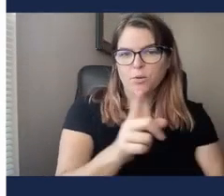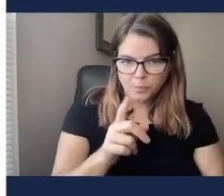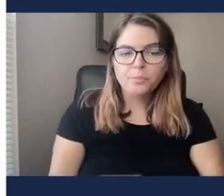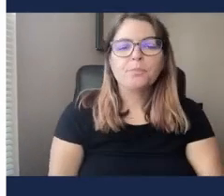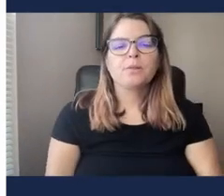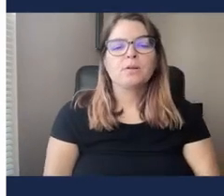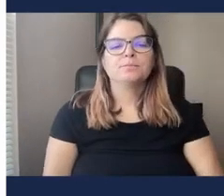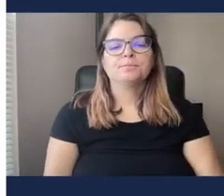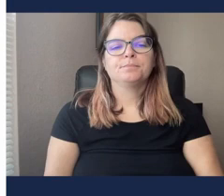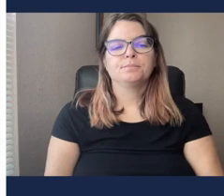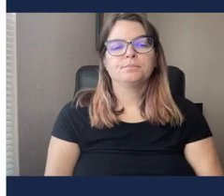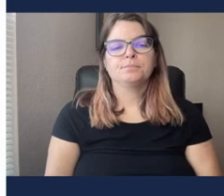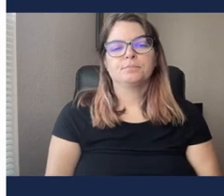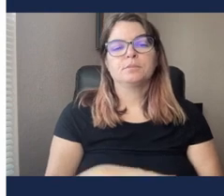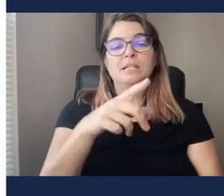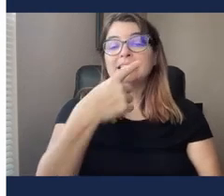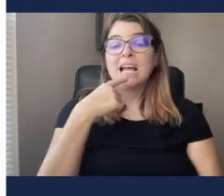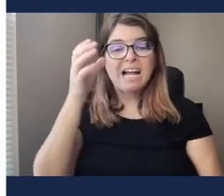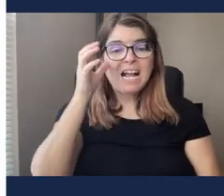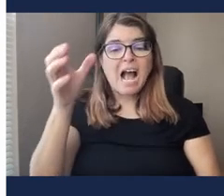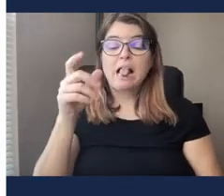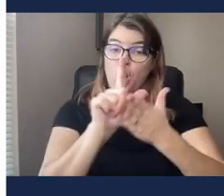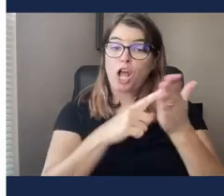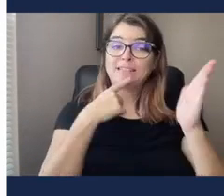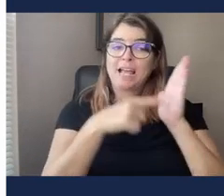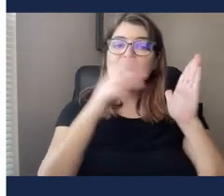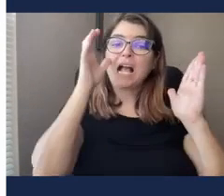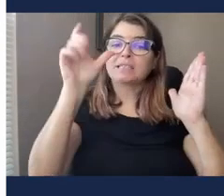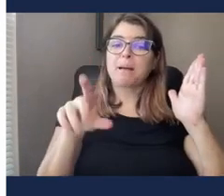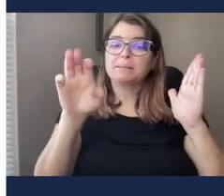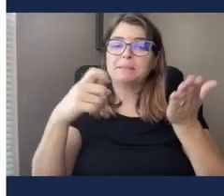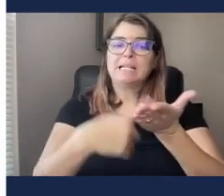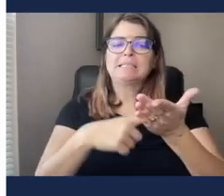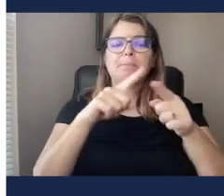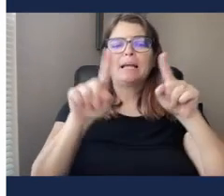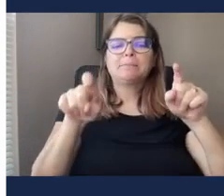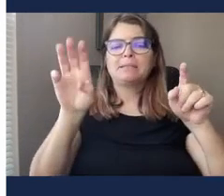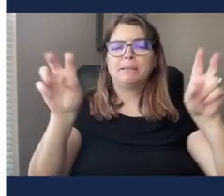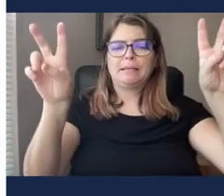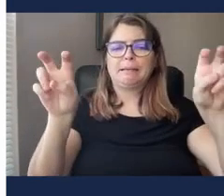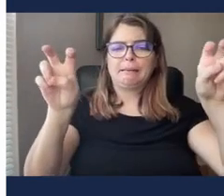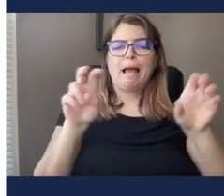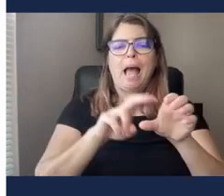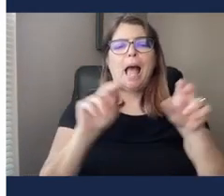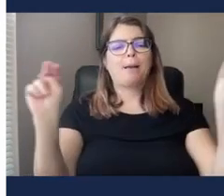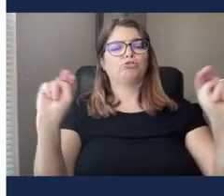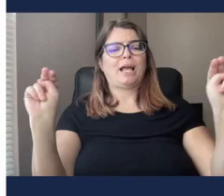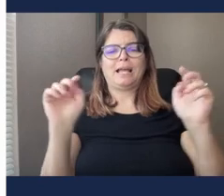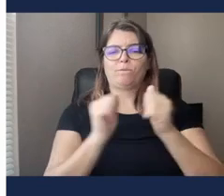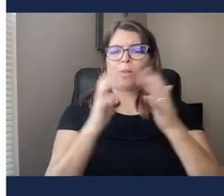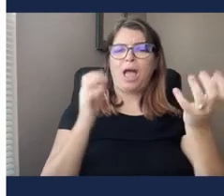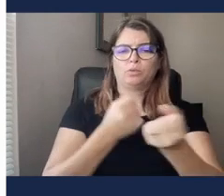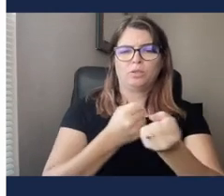The law says that the concepts may be discussed, but they must be in a quote objective manner and without endorsement. And we've argued that this